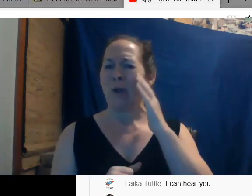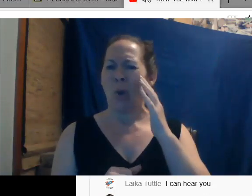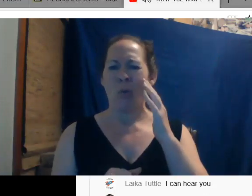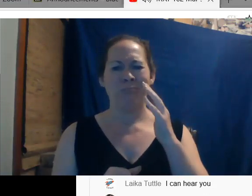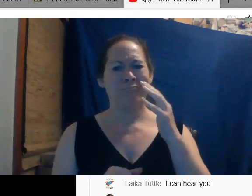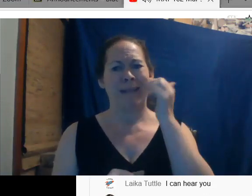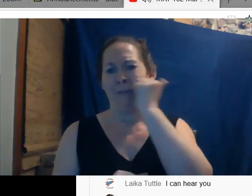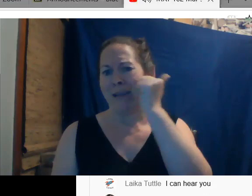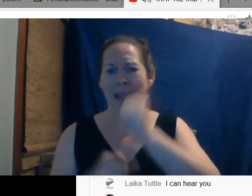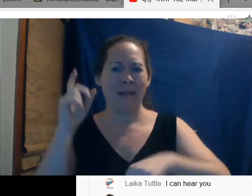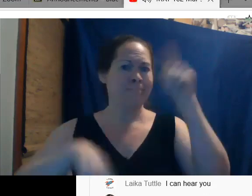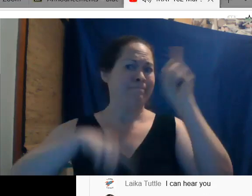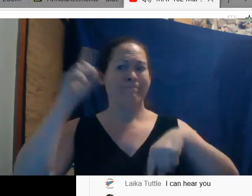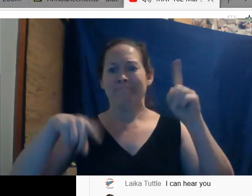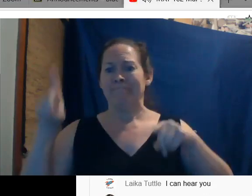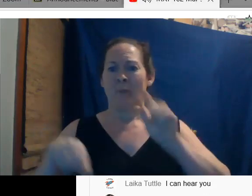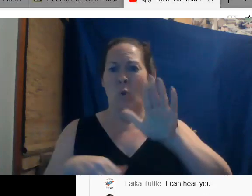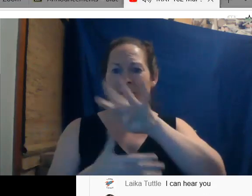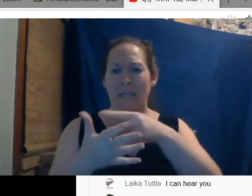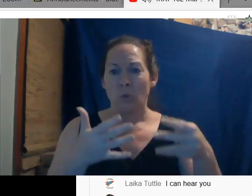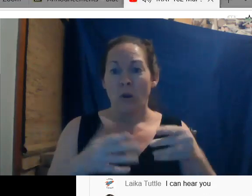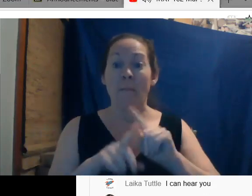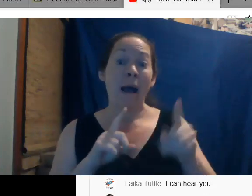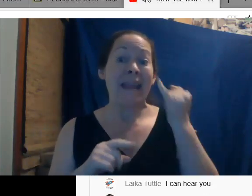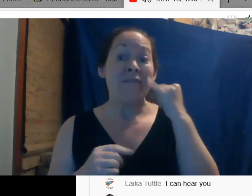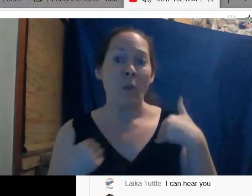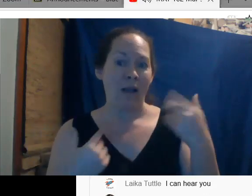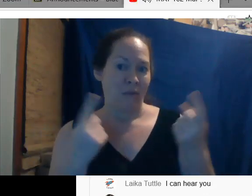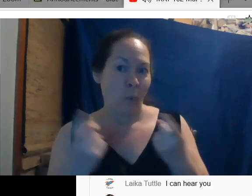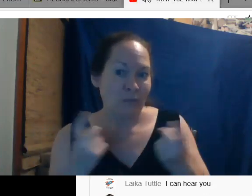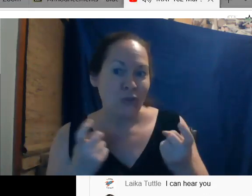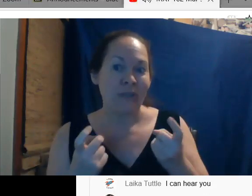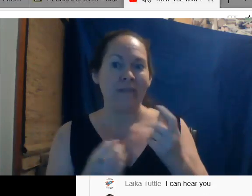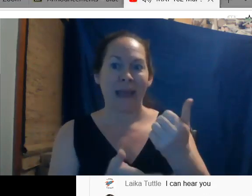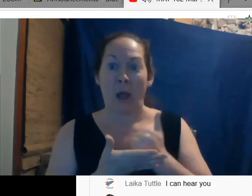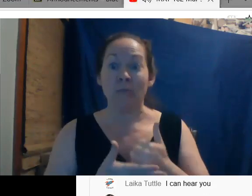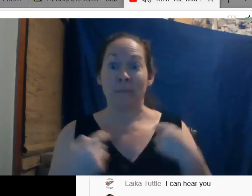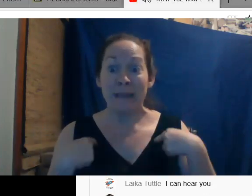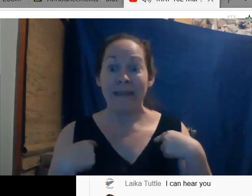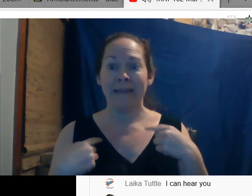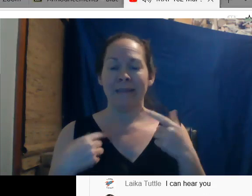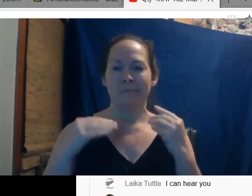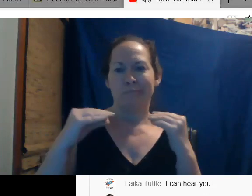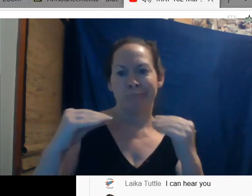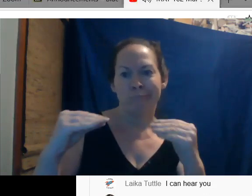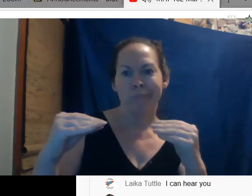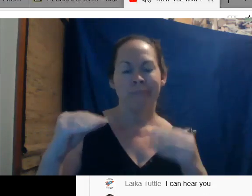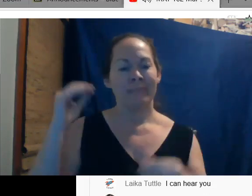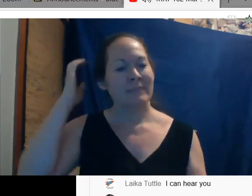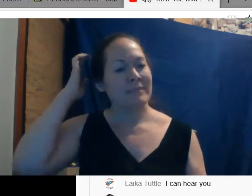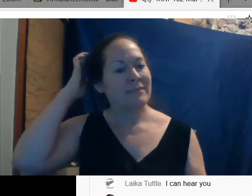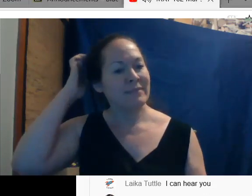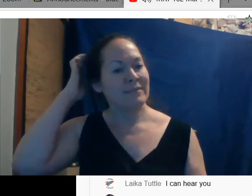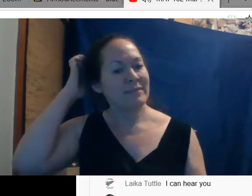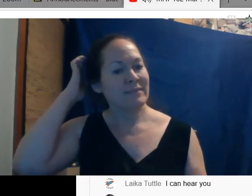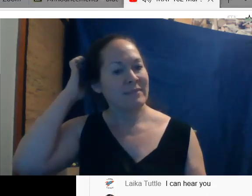having questions helps. It helps me adjust things, especially having questions on the material. Questions on the recording type stuff,